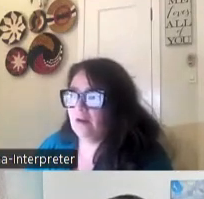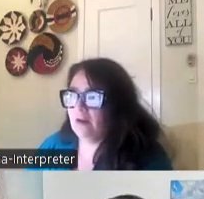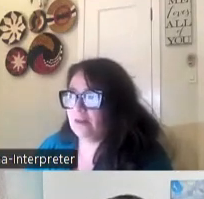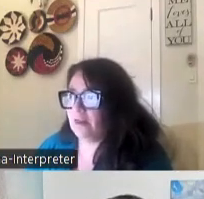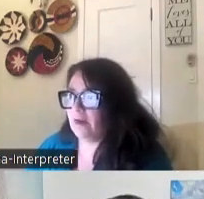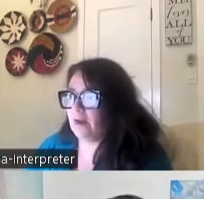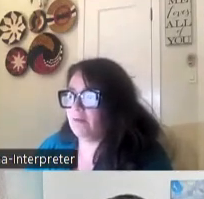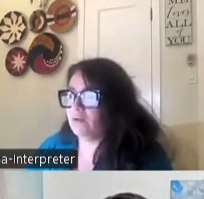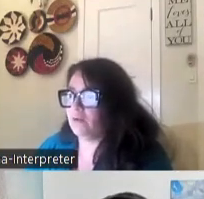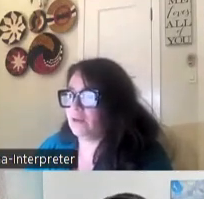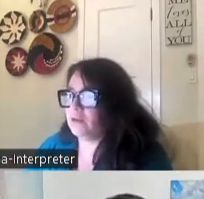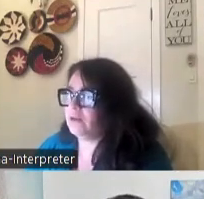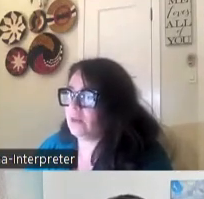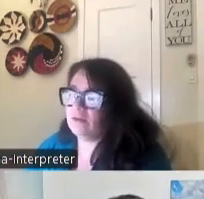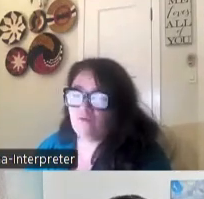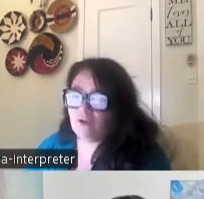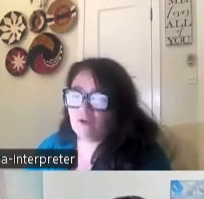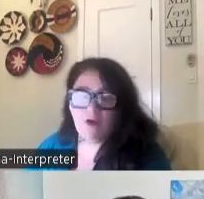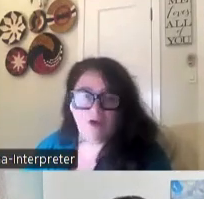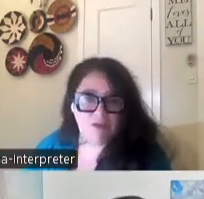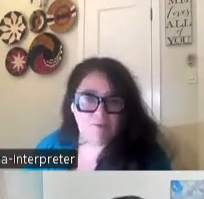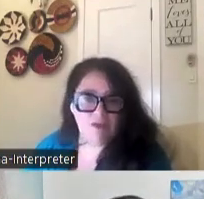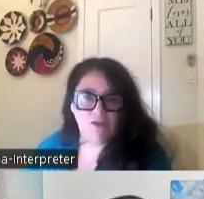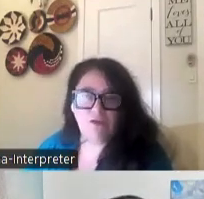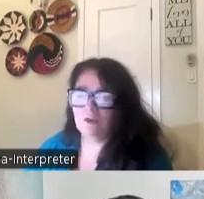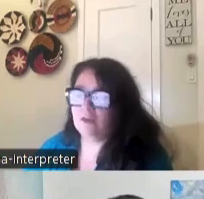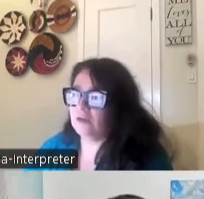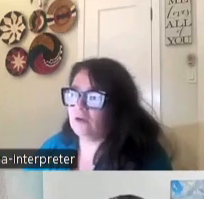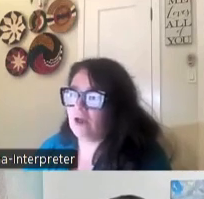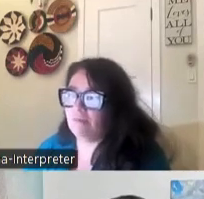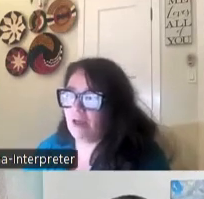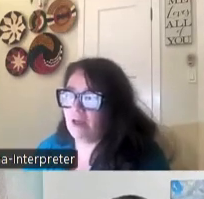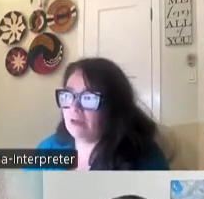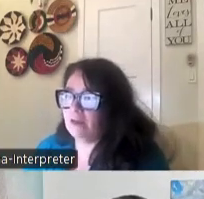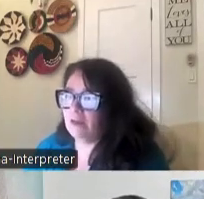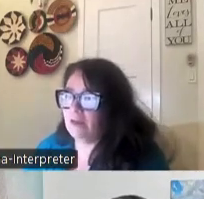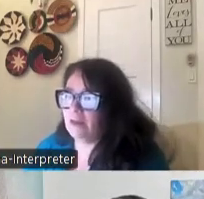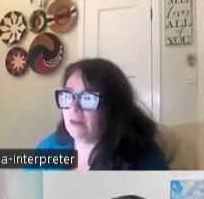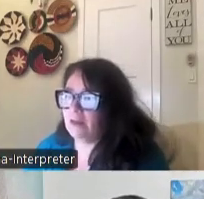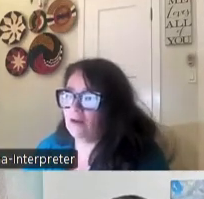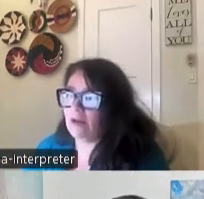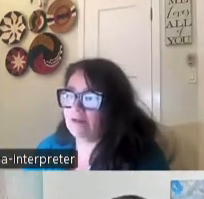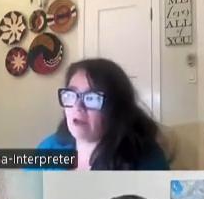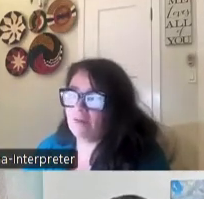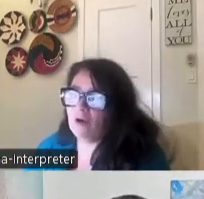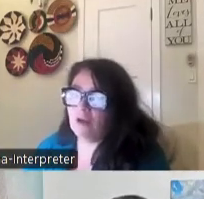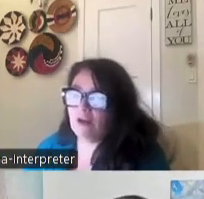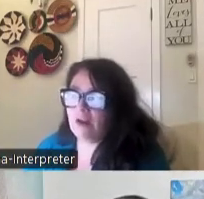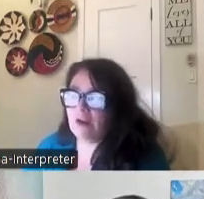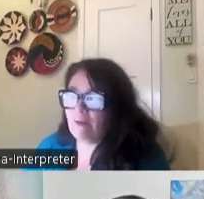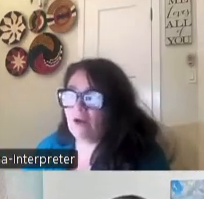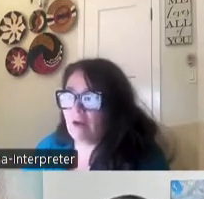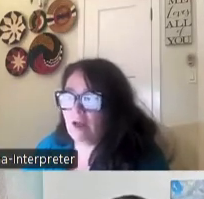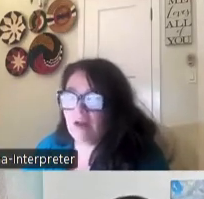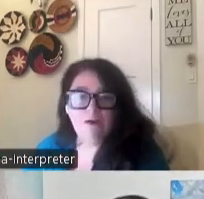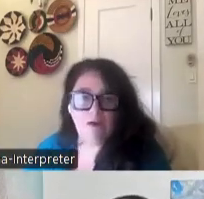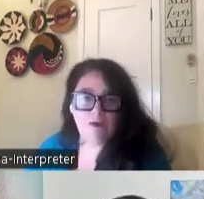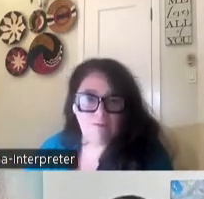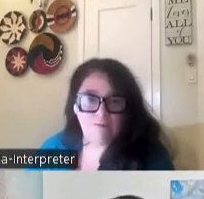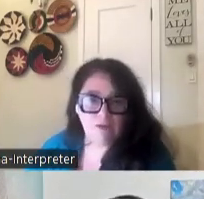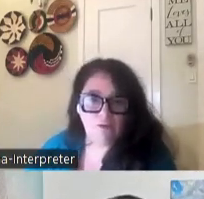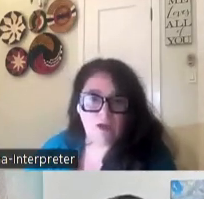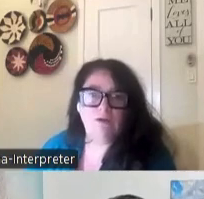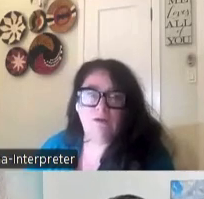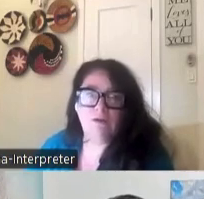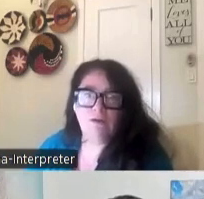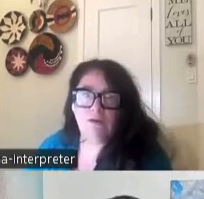warming, and importantly, that's causing changes in the Earth's climate beyond temperature. So we often think about global warming, for reasons that make a